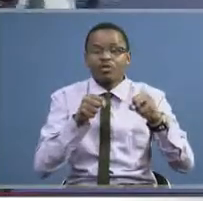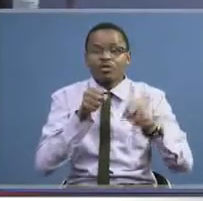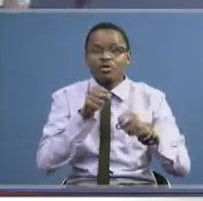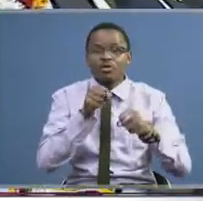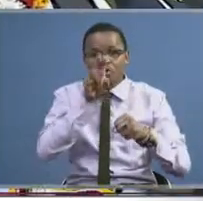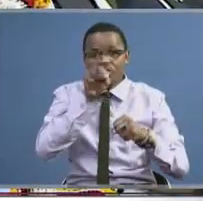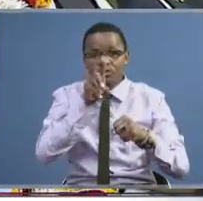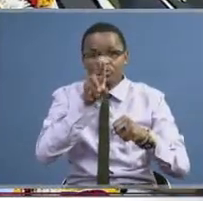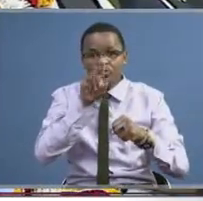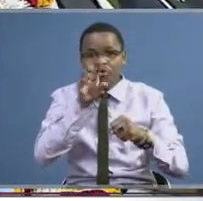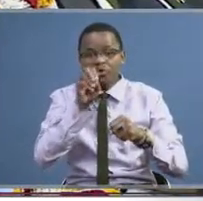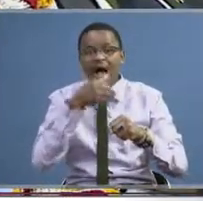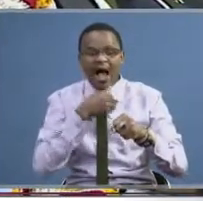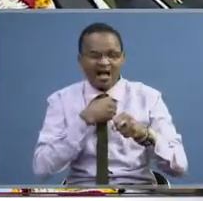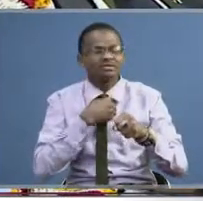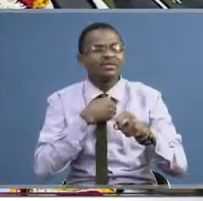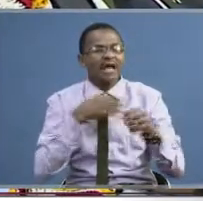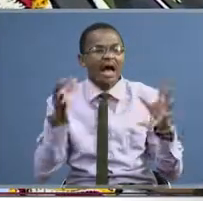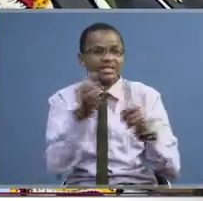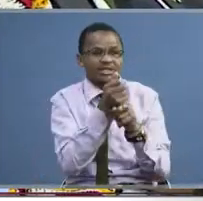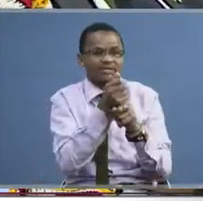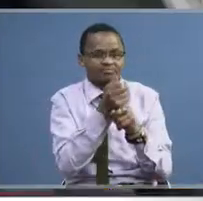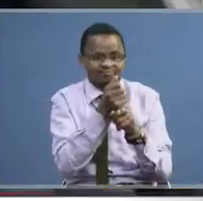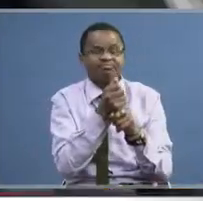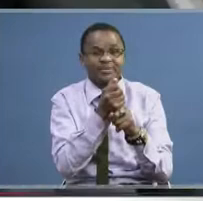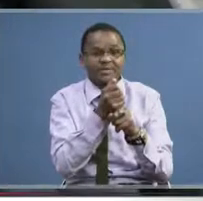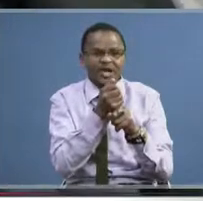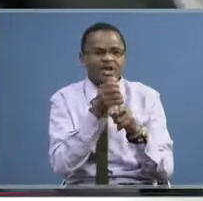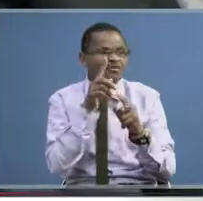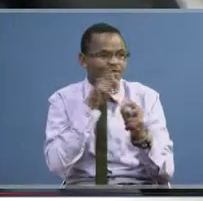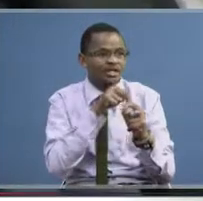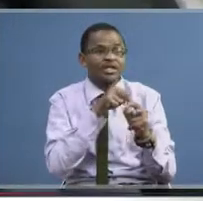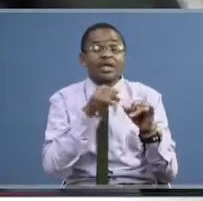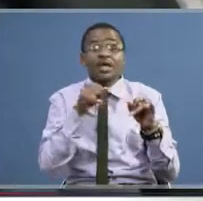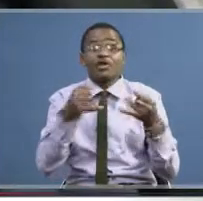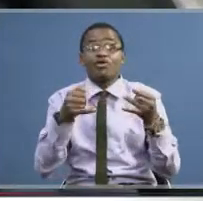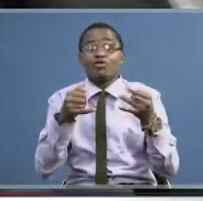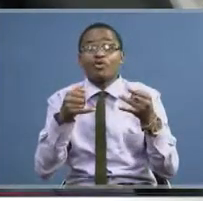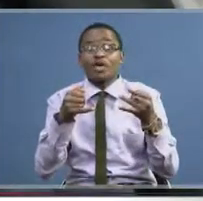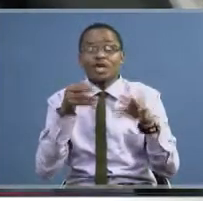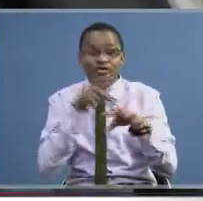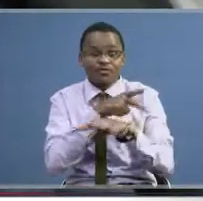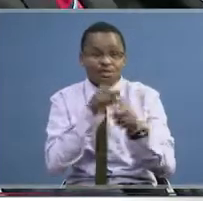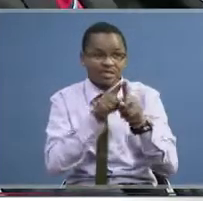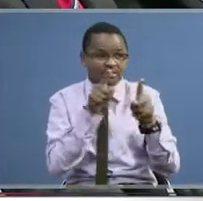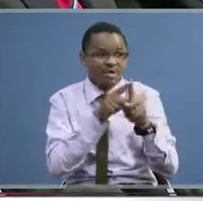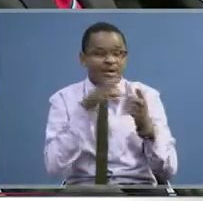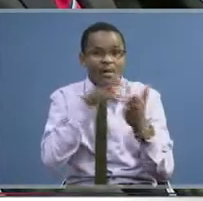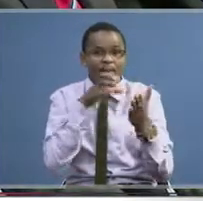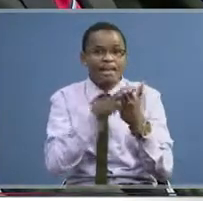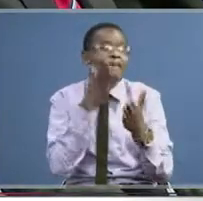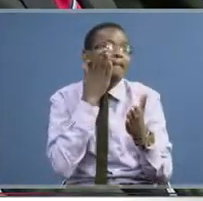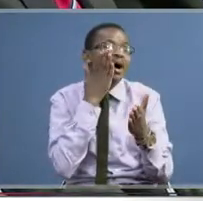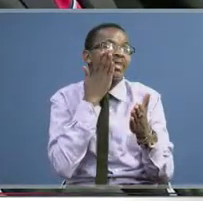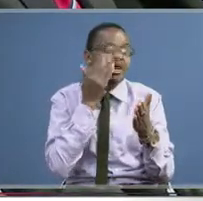Kilonzo said Kenya had achieved significant milestones in taming the numbers of new infections and also reducing cases of